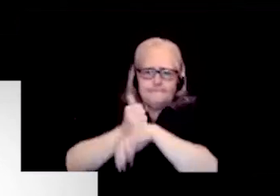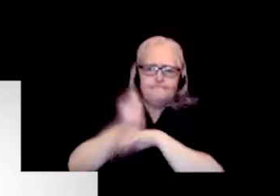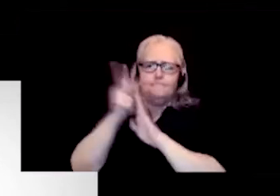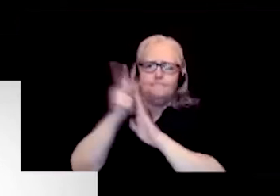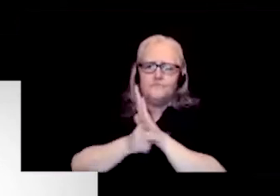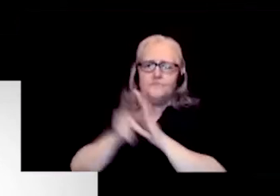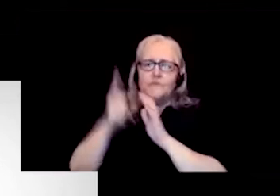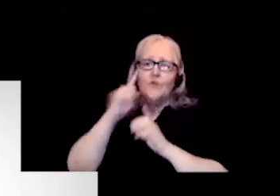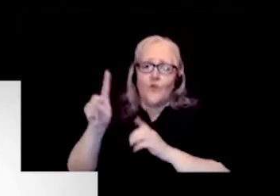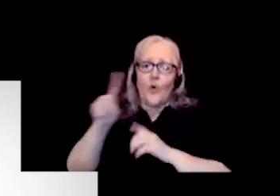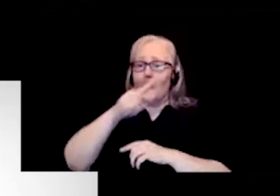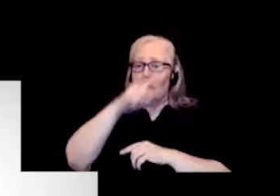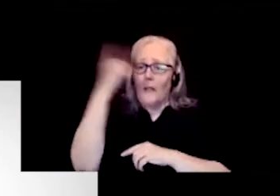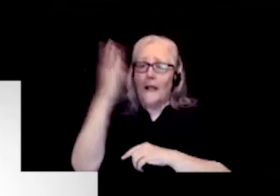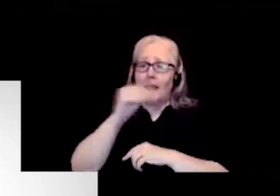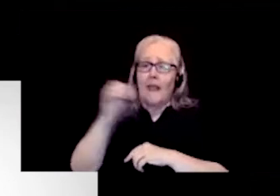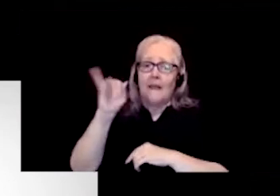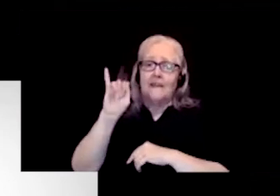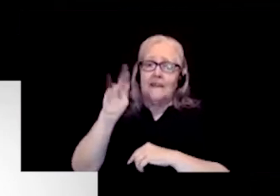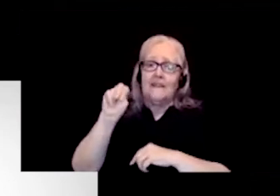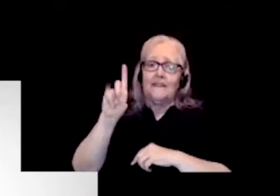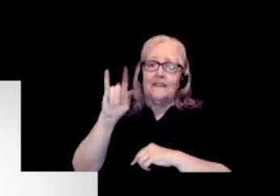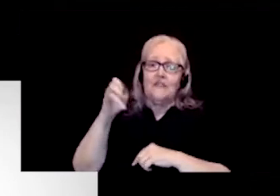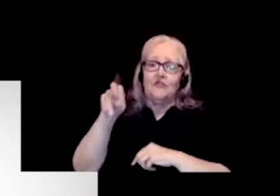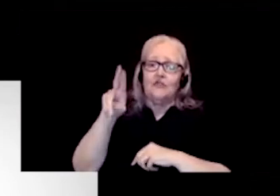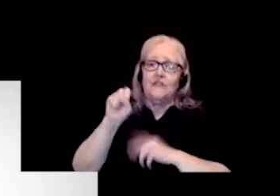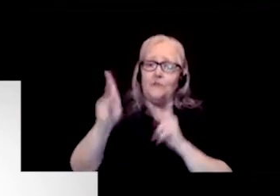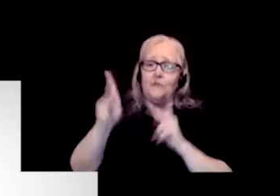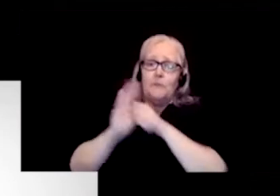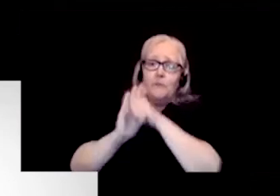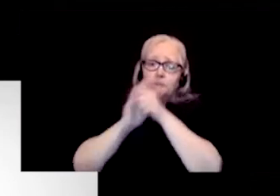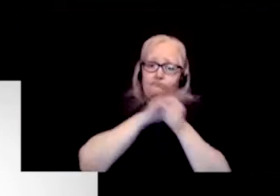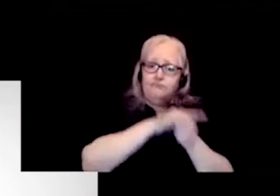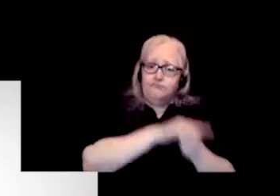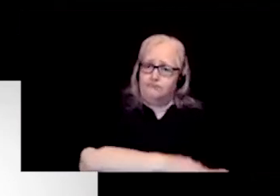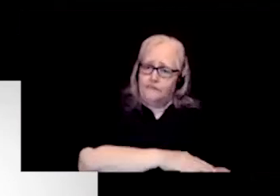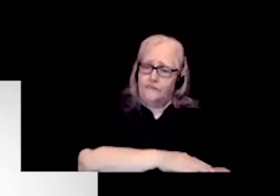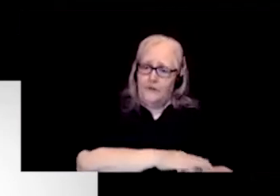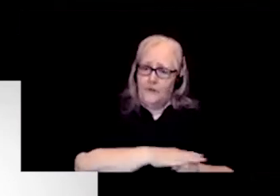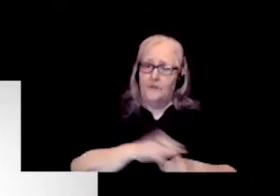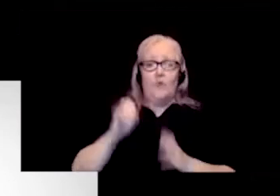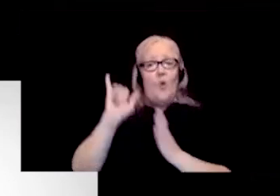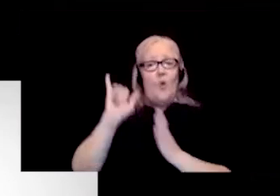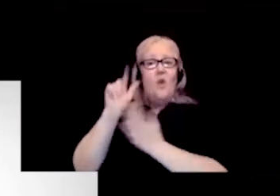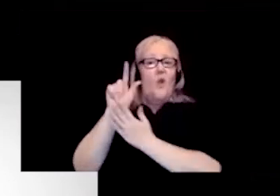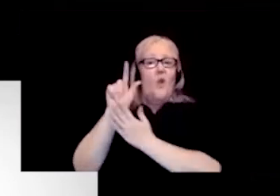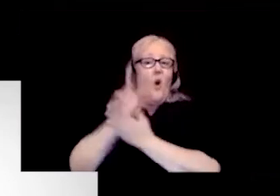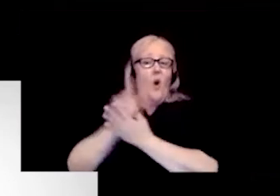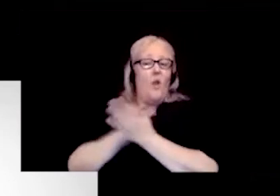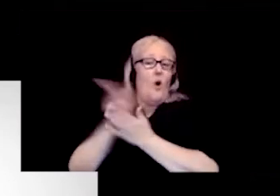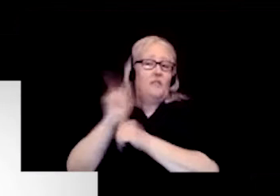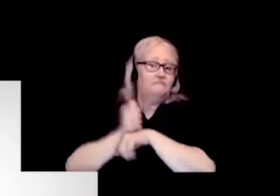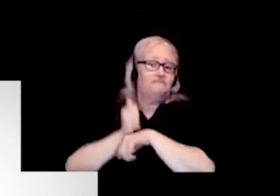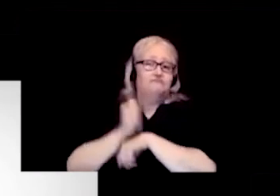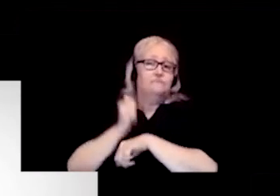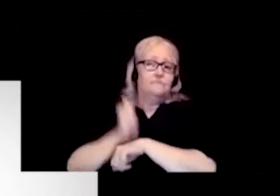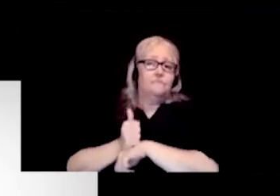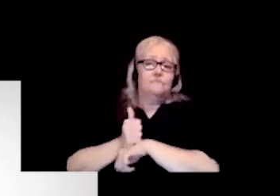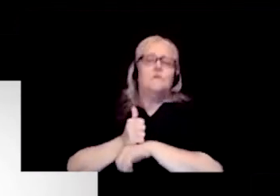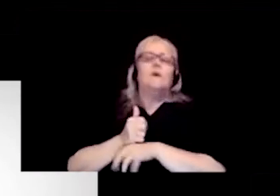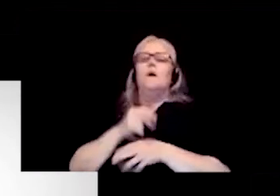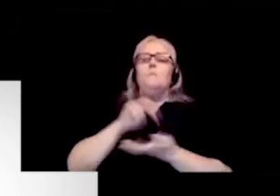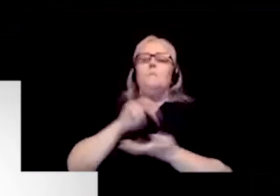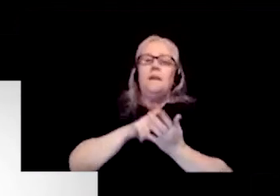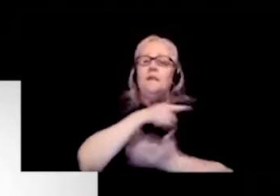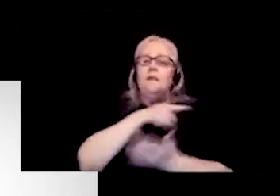Indigenous populations down. So these laws basically prevented these vulnerable populations from being